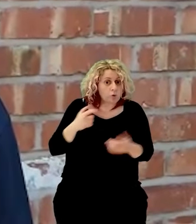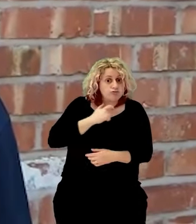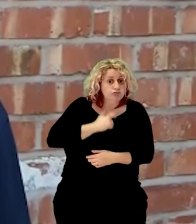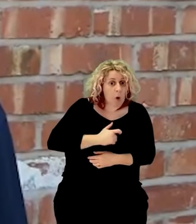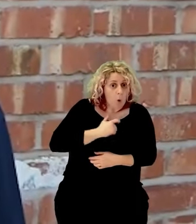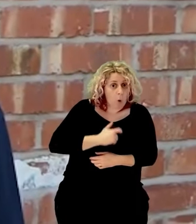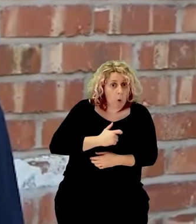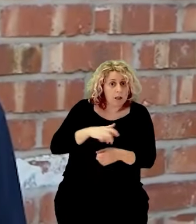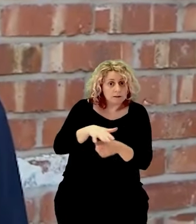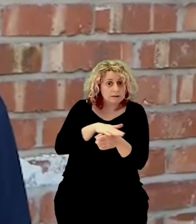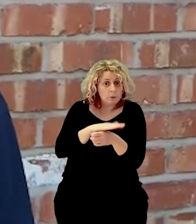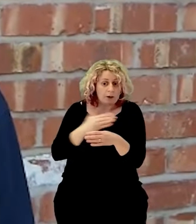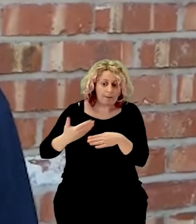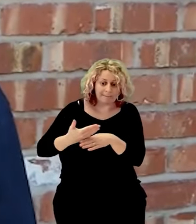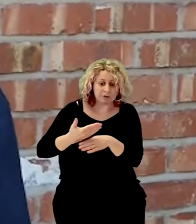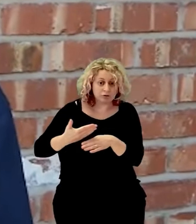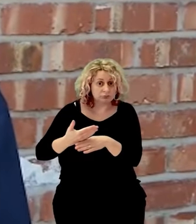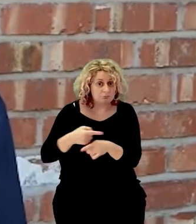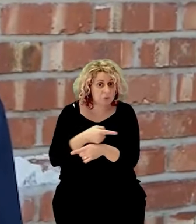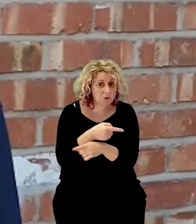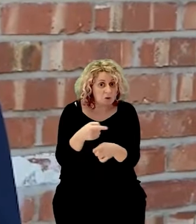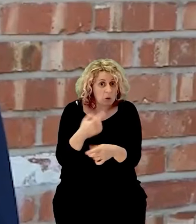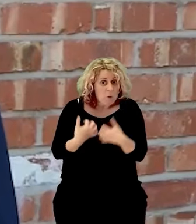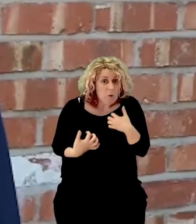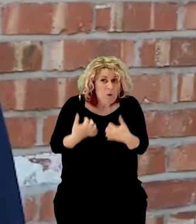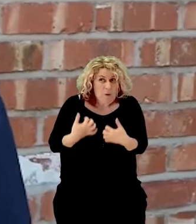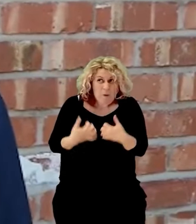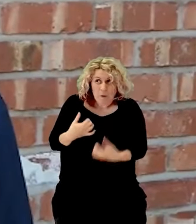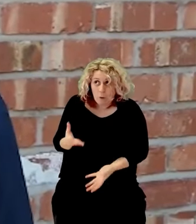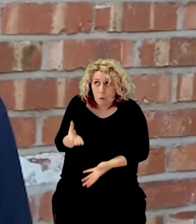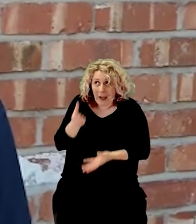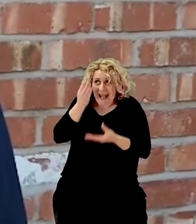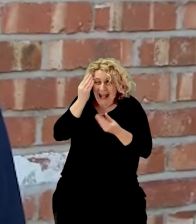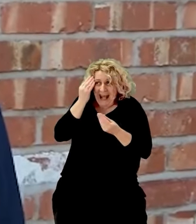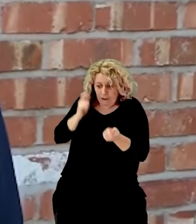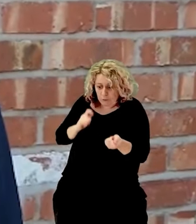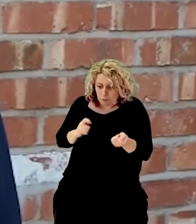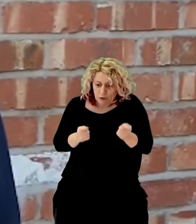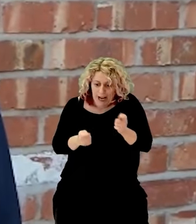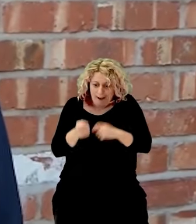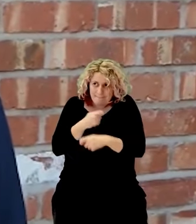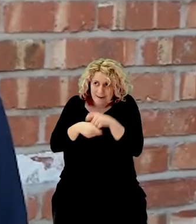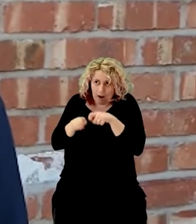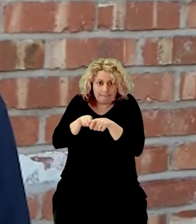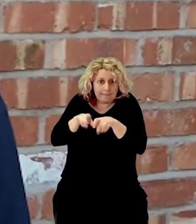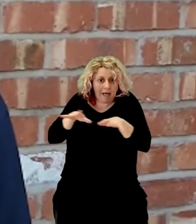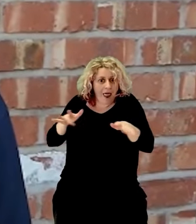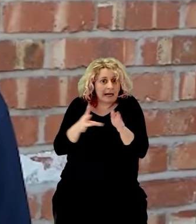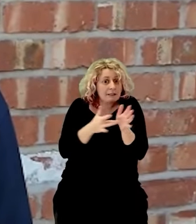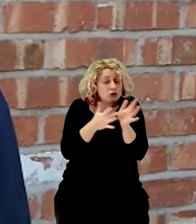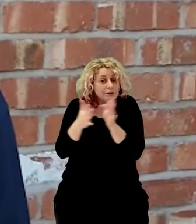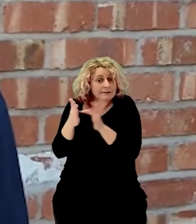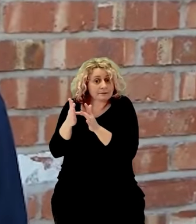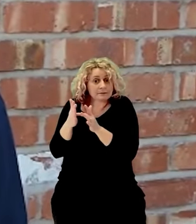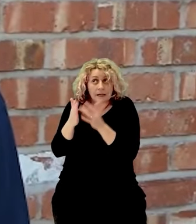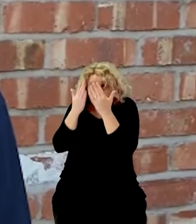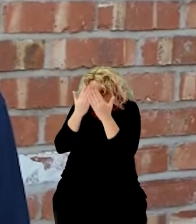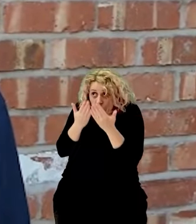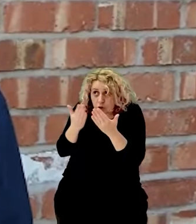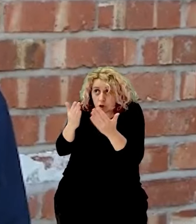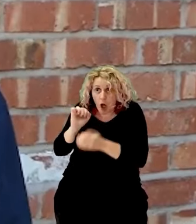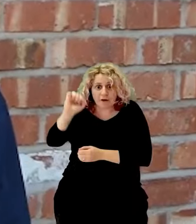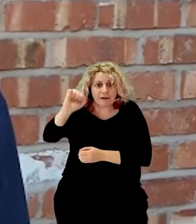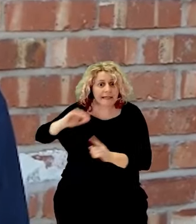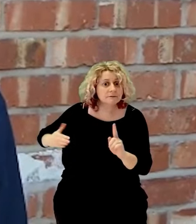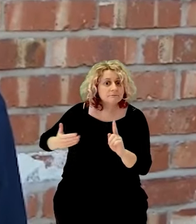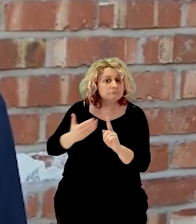situation or ministry. You're passionate to hear God's word, to become like God's son, and to serve God's mission. And one of